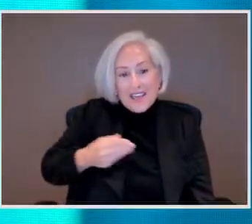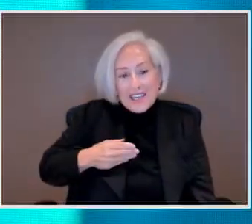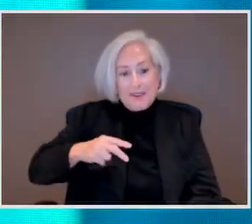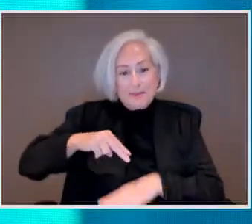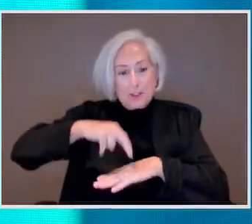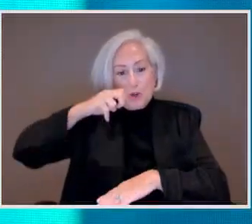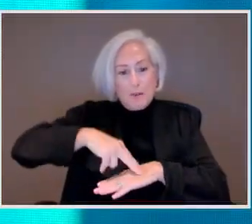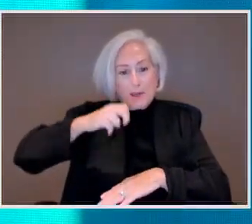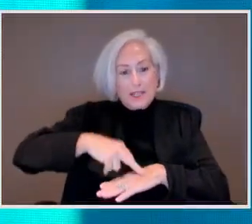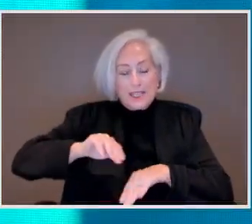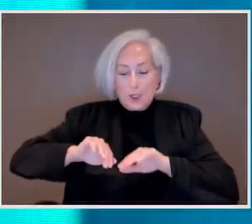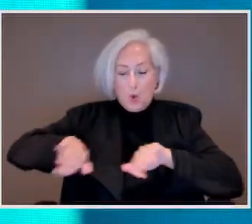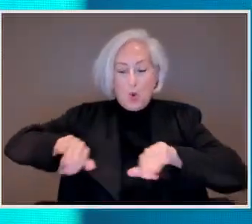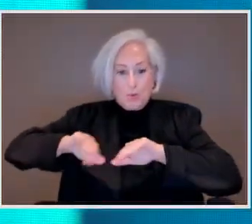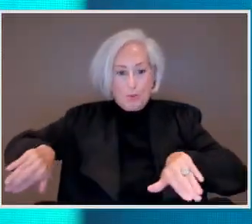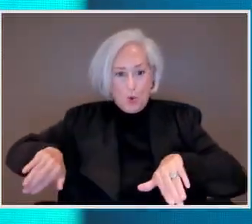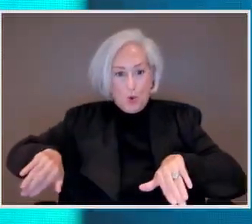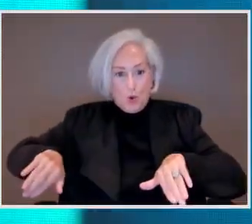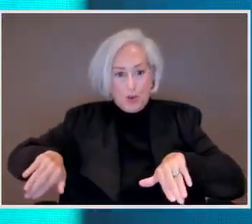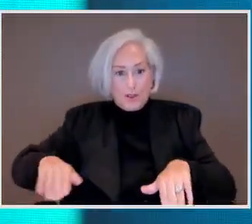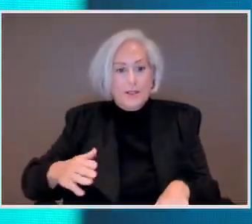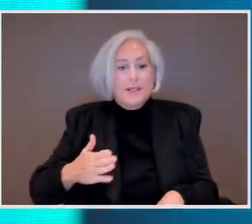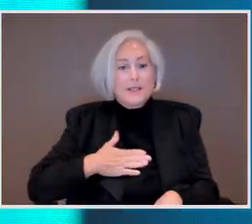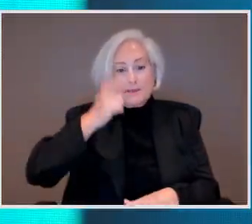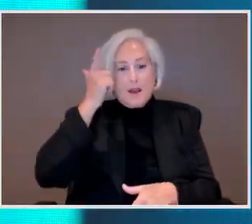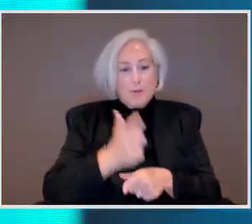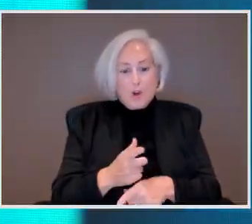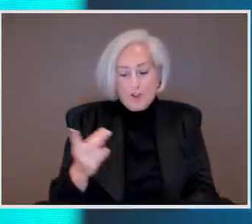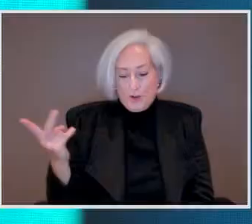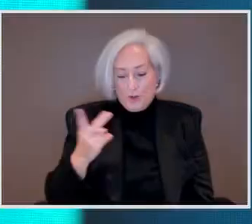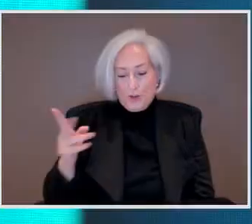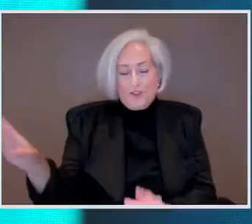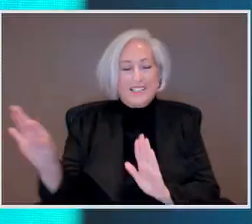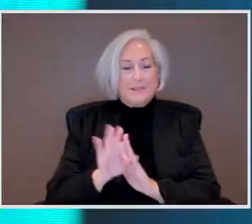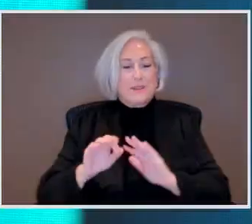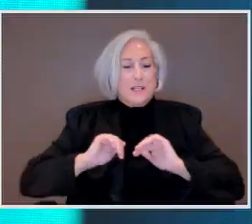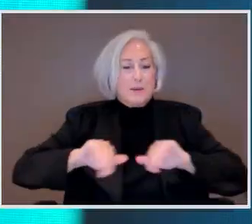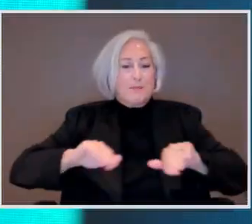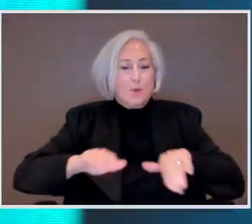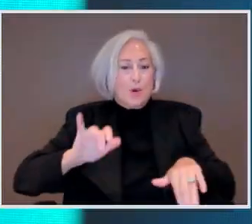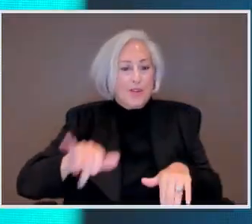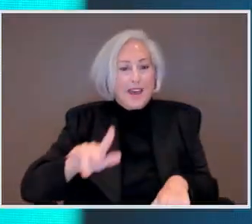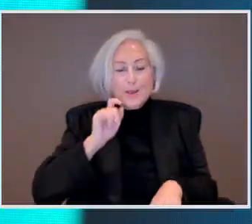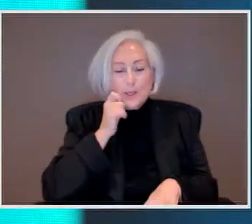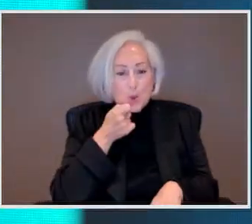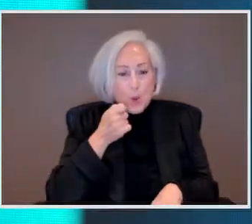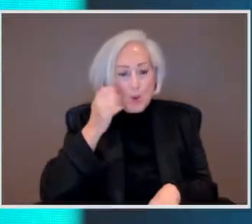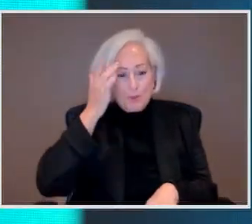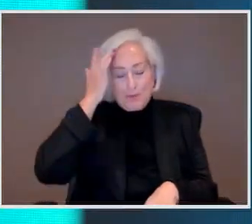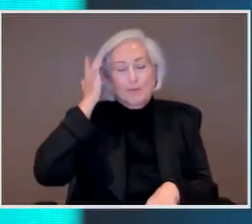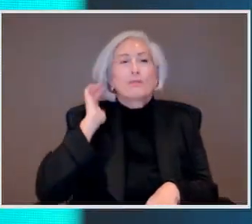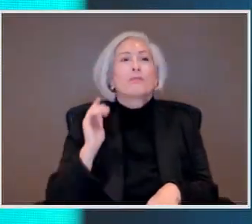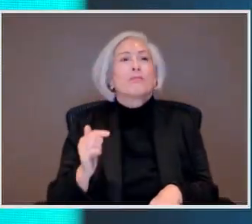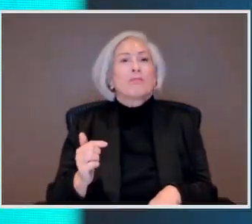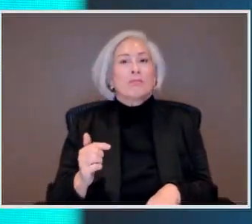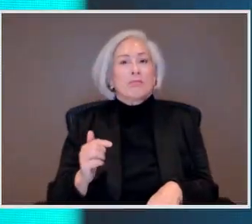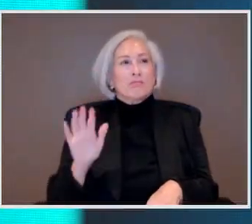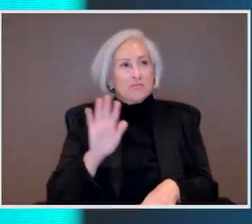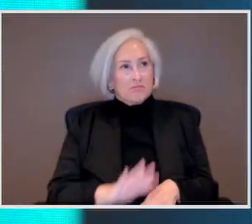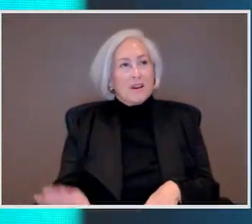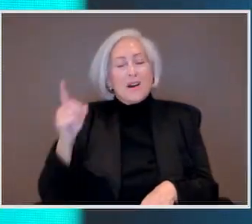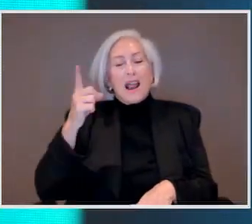pool in our backyard. And me and my brother, we were younger, we obviously chose the pool. That was the coolest thing in the world. So it was about halfway through the